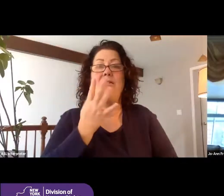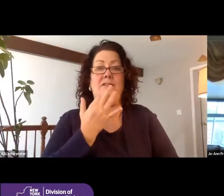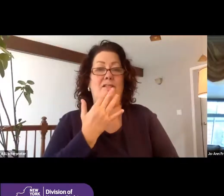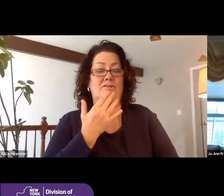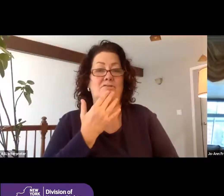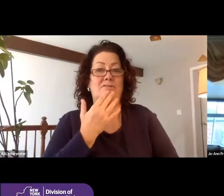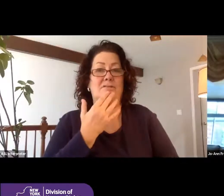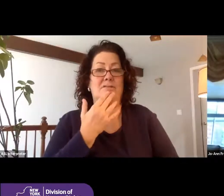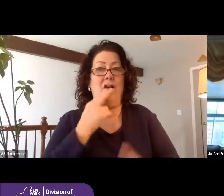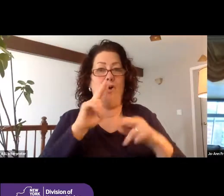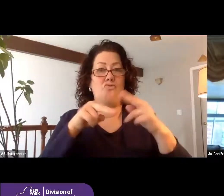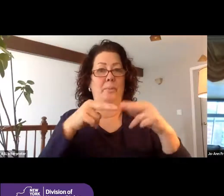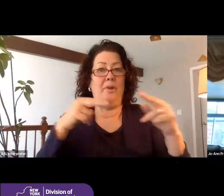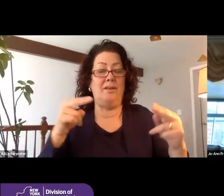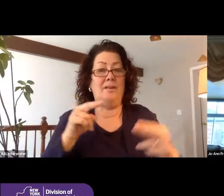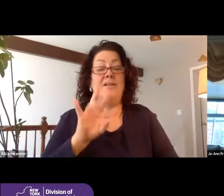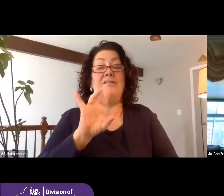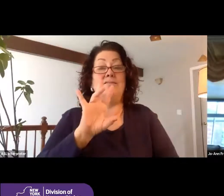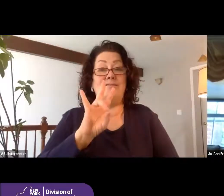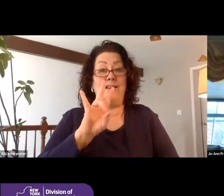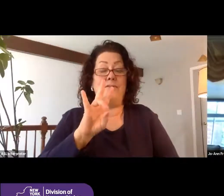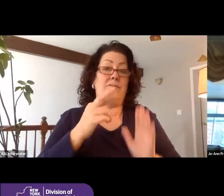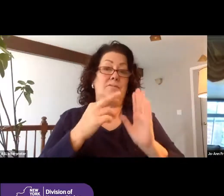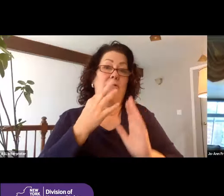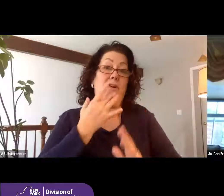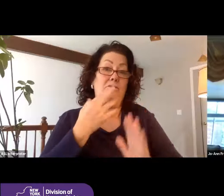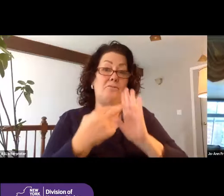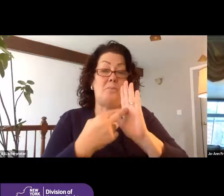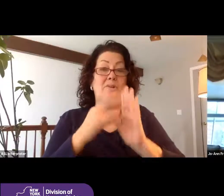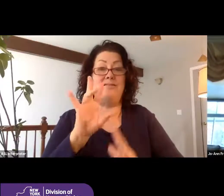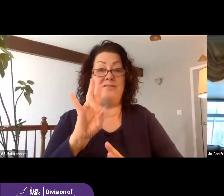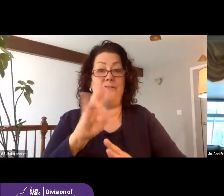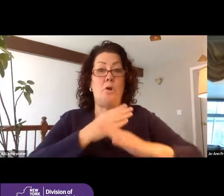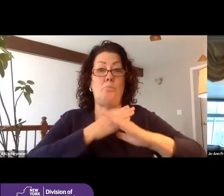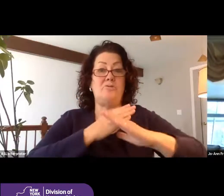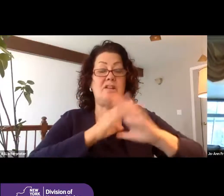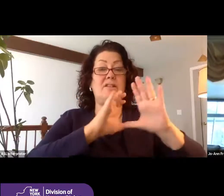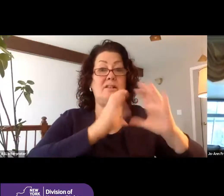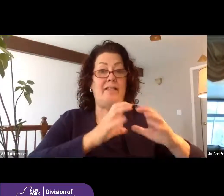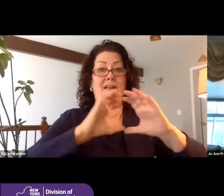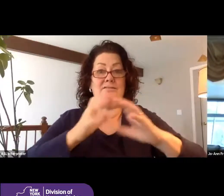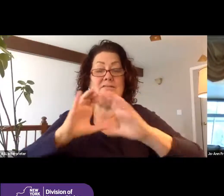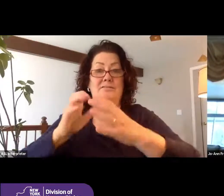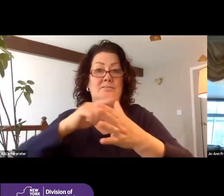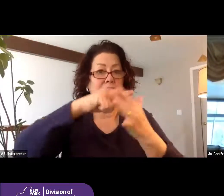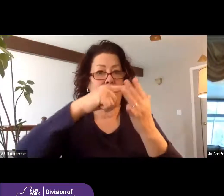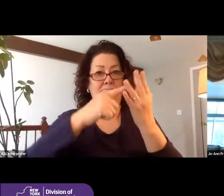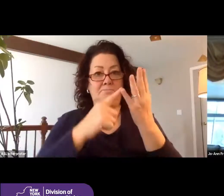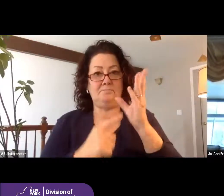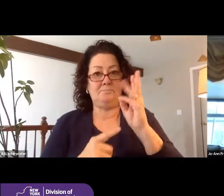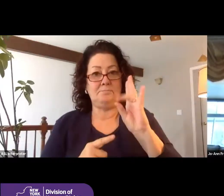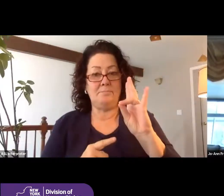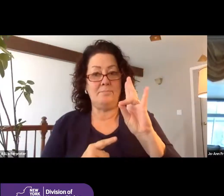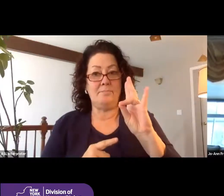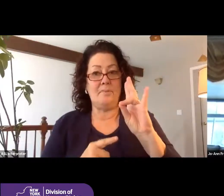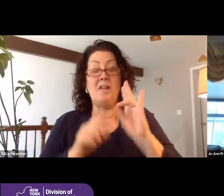the seven federally protected classes in the Fair Housing Act. Now, I'll say that the state has many more protected classes than the federal